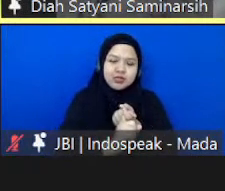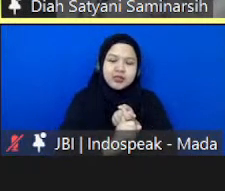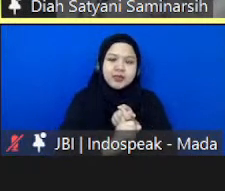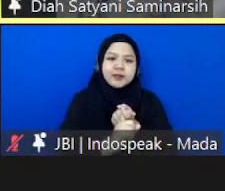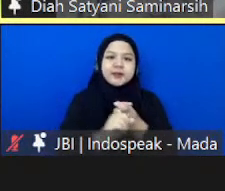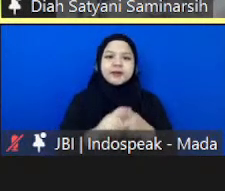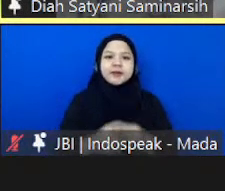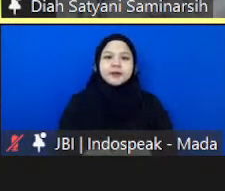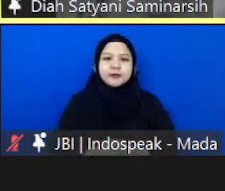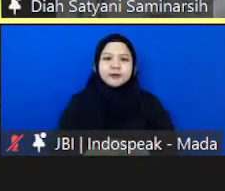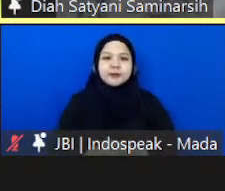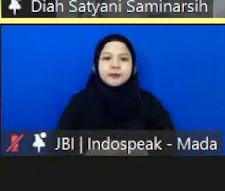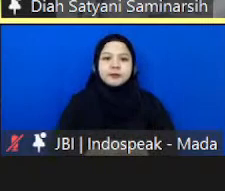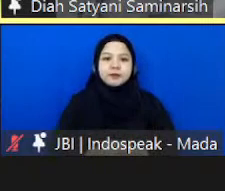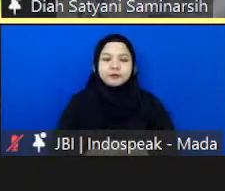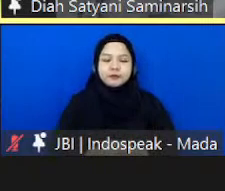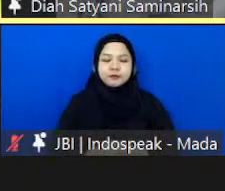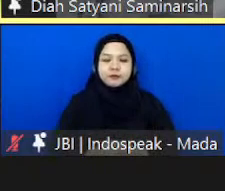In